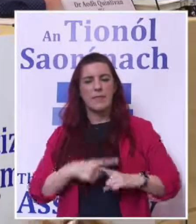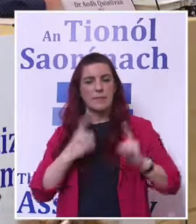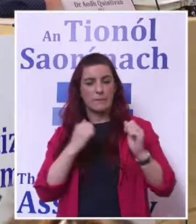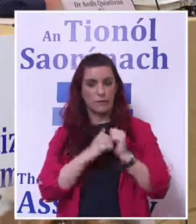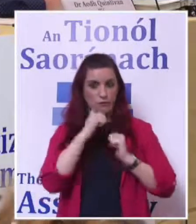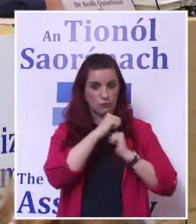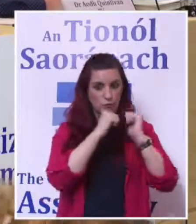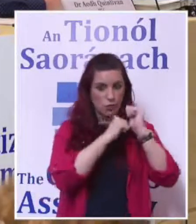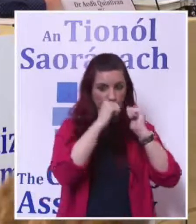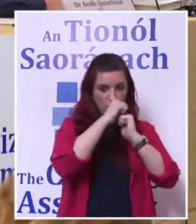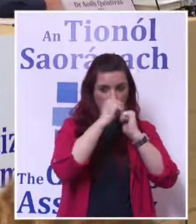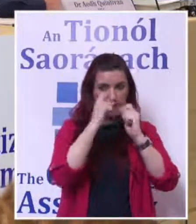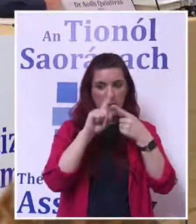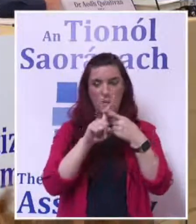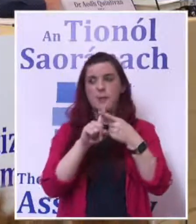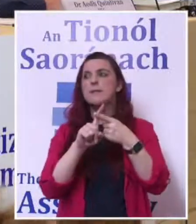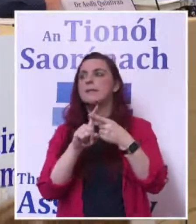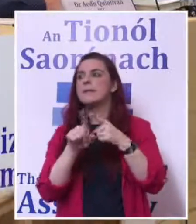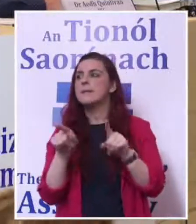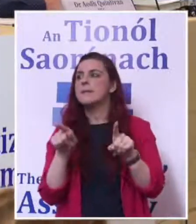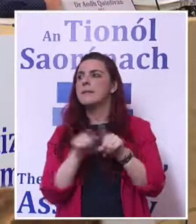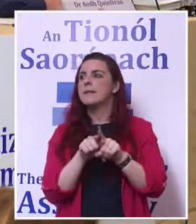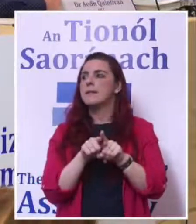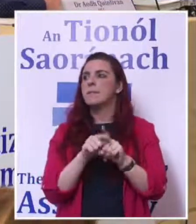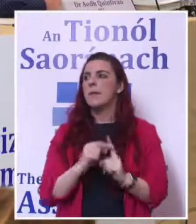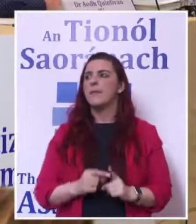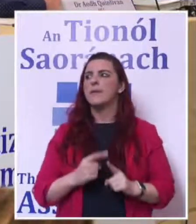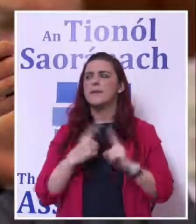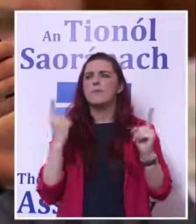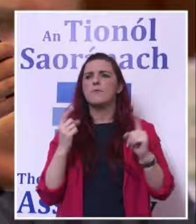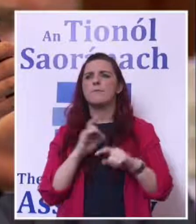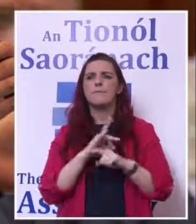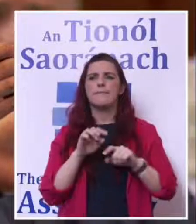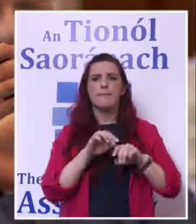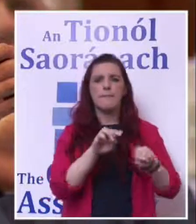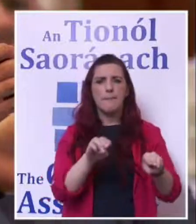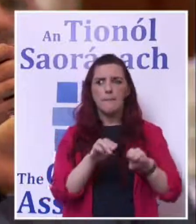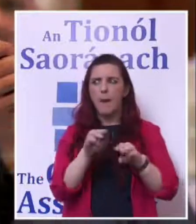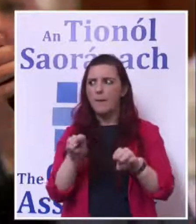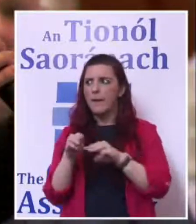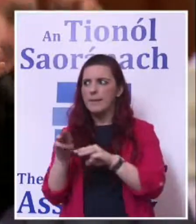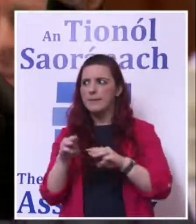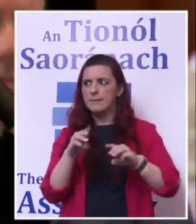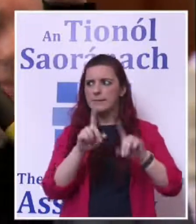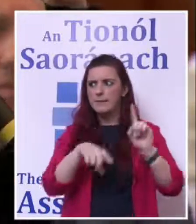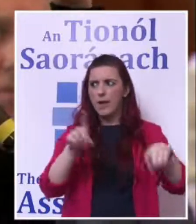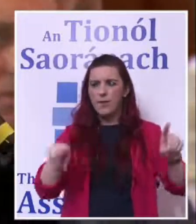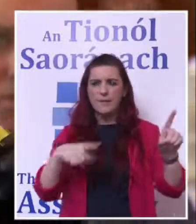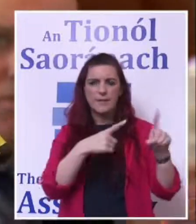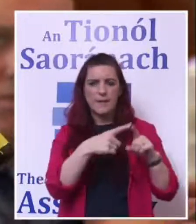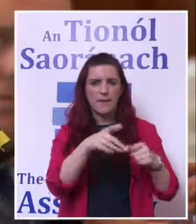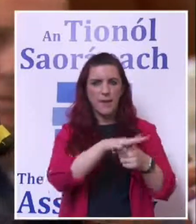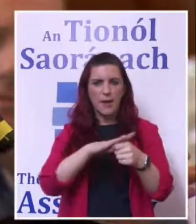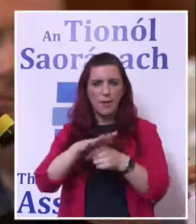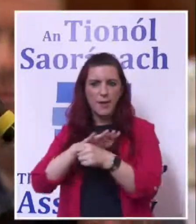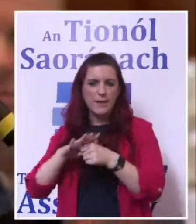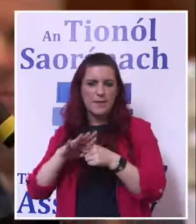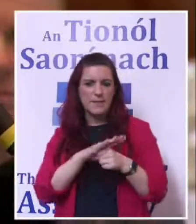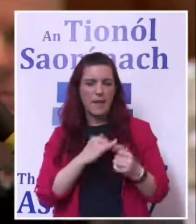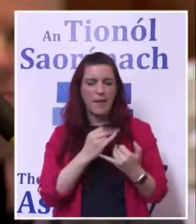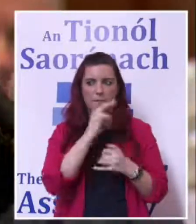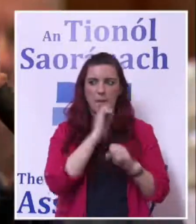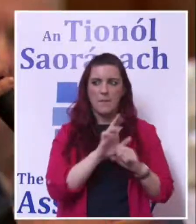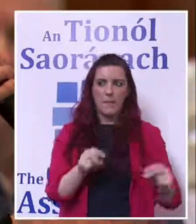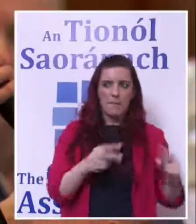structures, but also there's quite different populations in those, like we were hearing from Paris